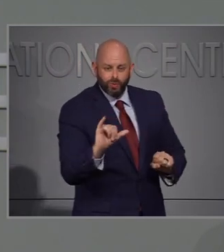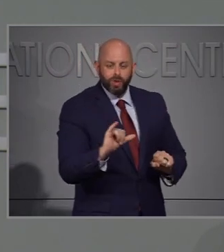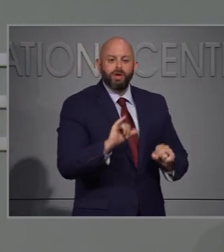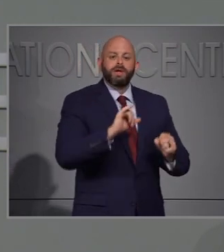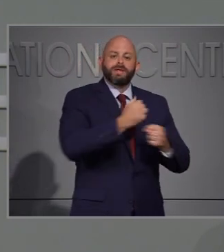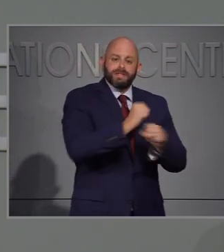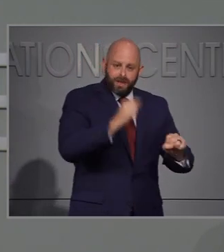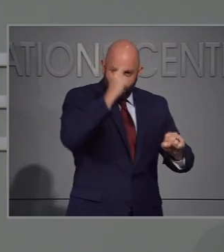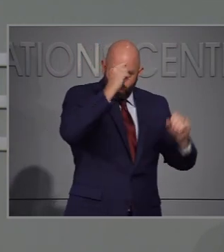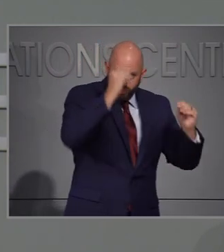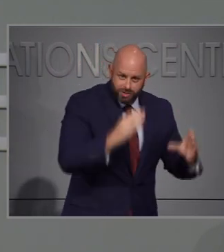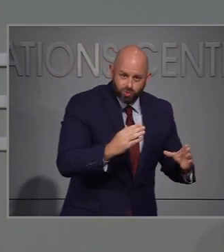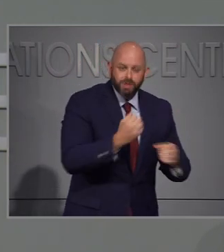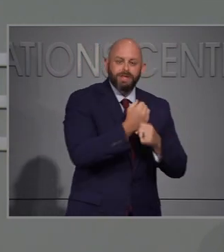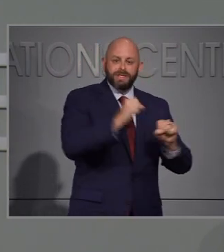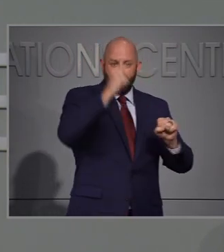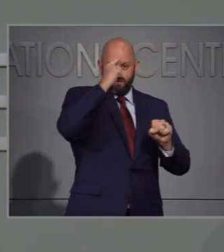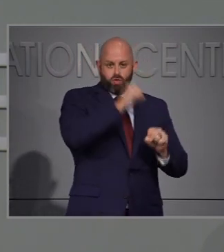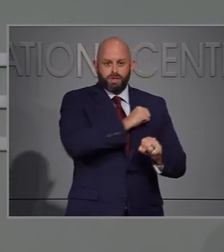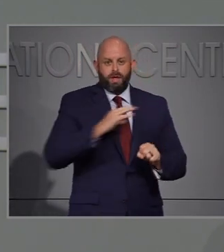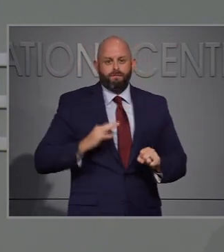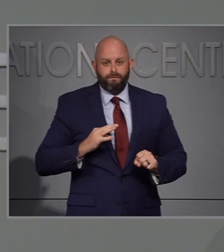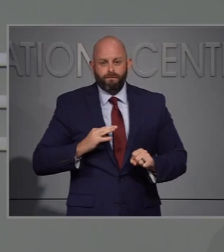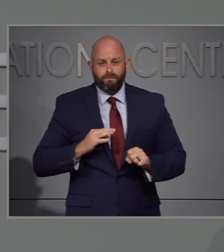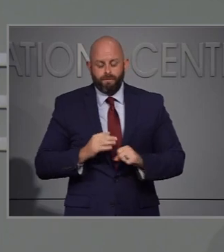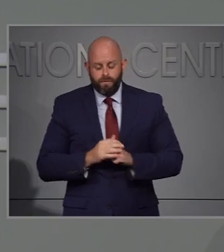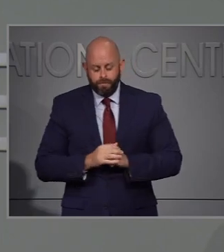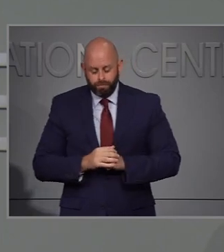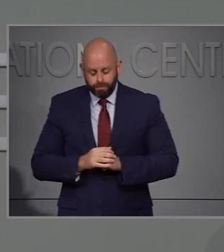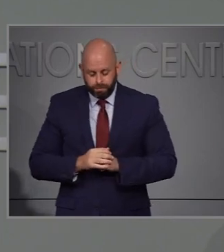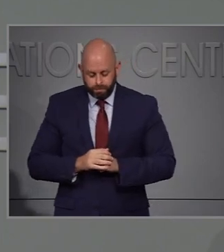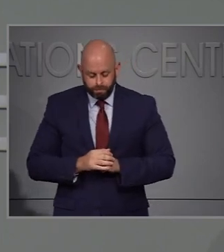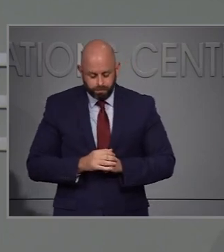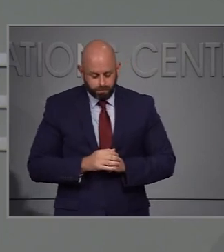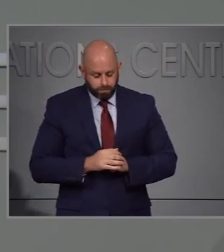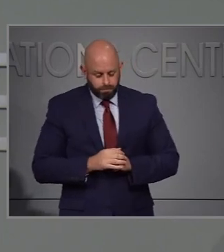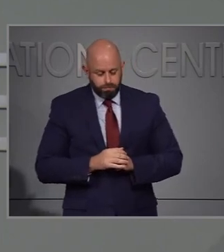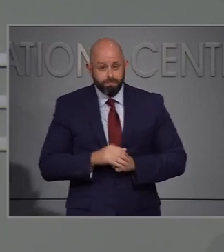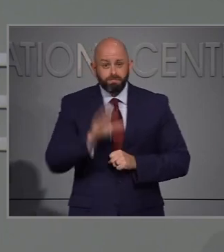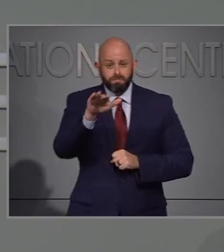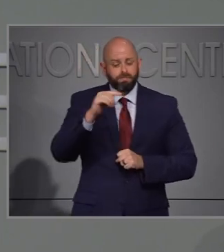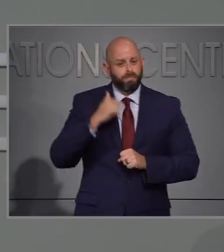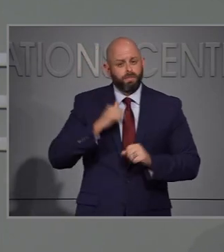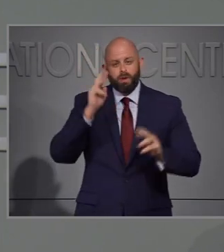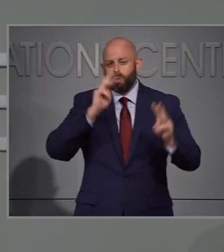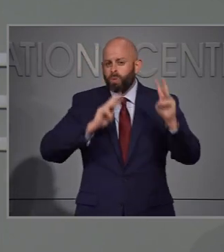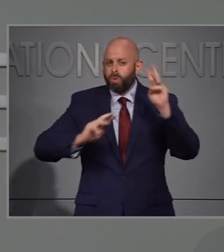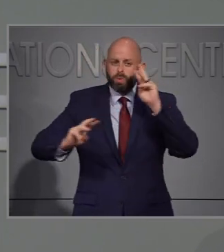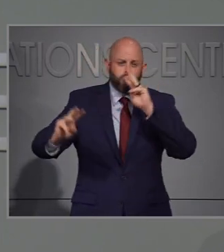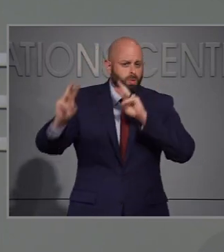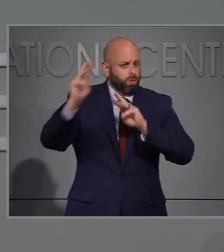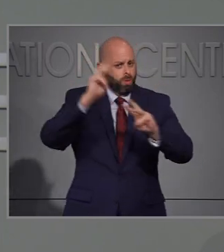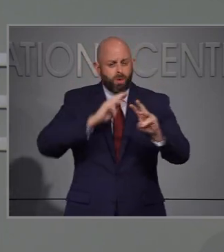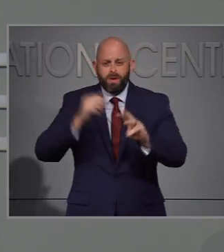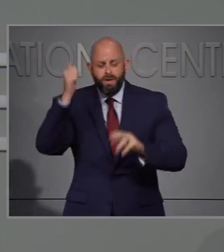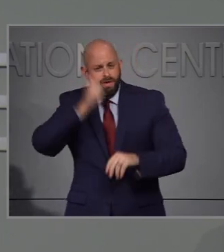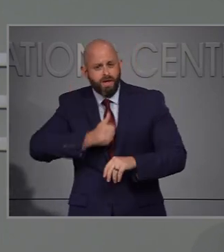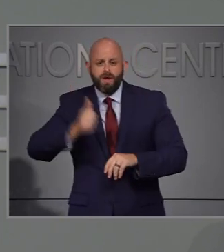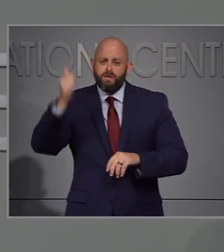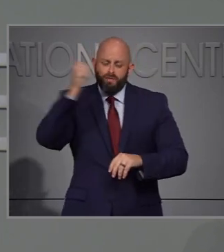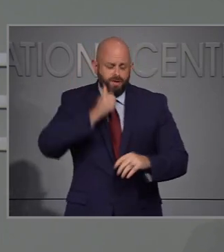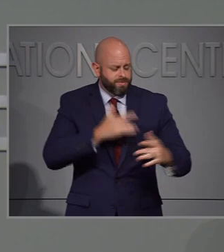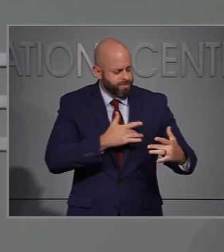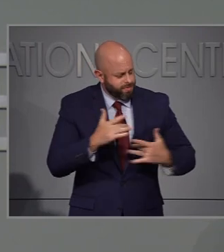I worry every day about our students' safety, and equally so,